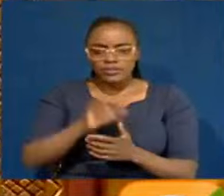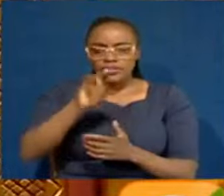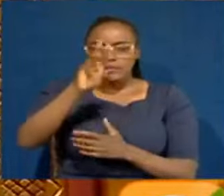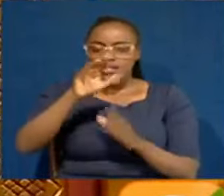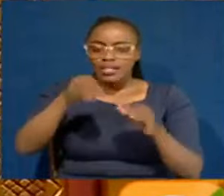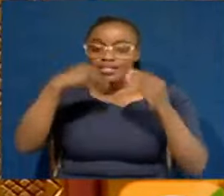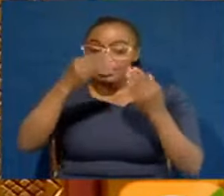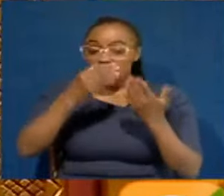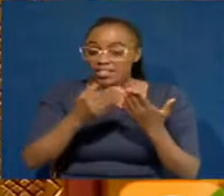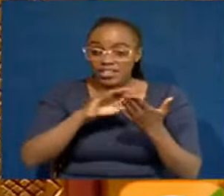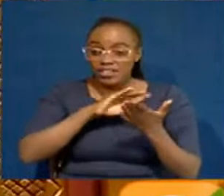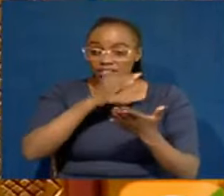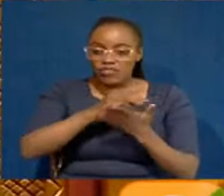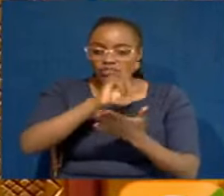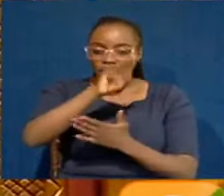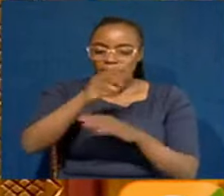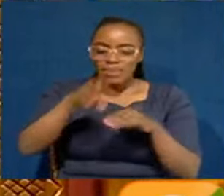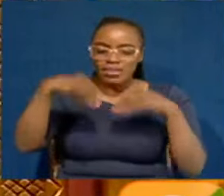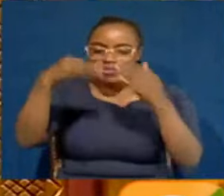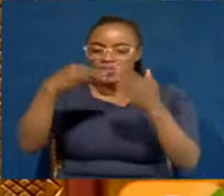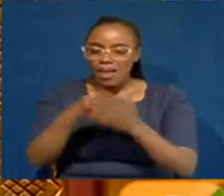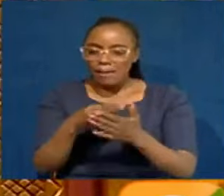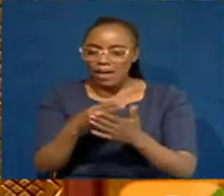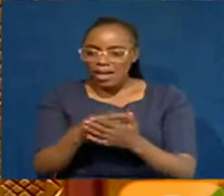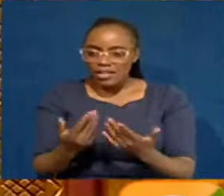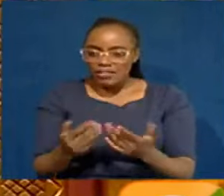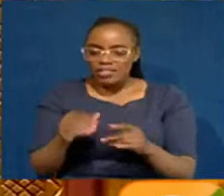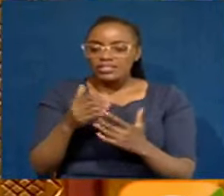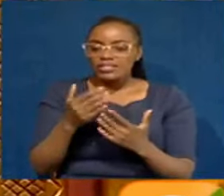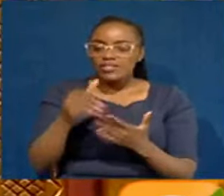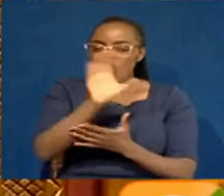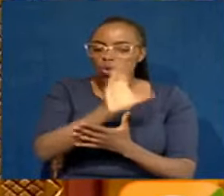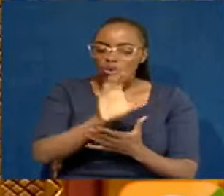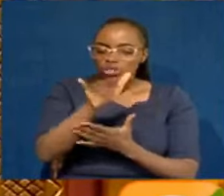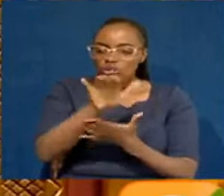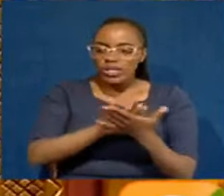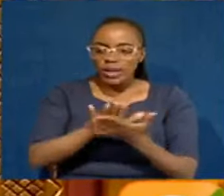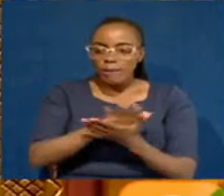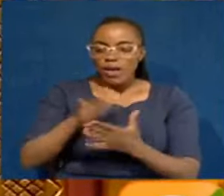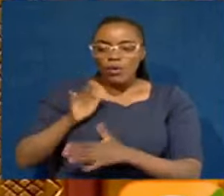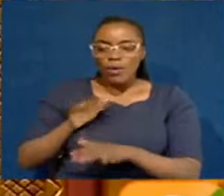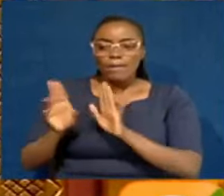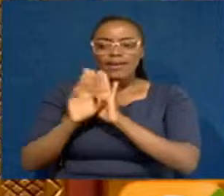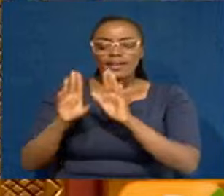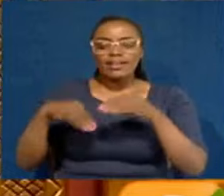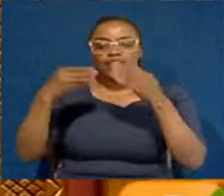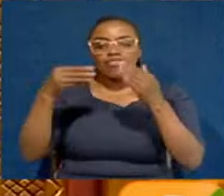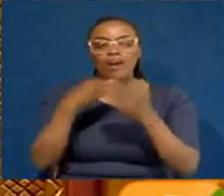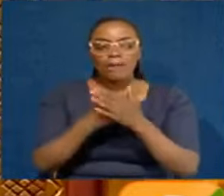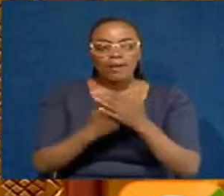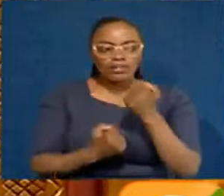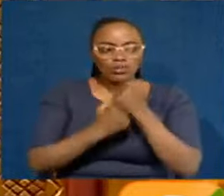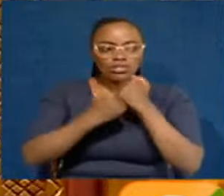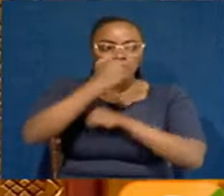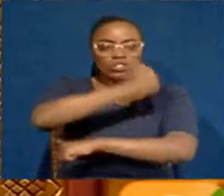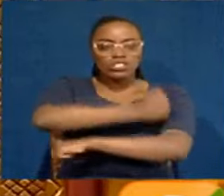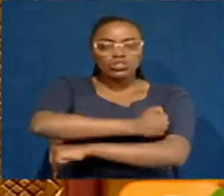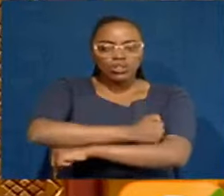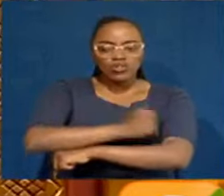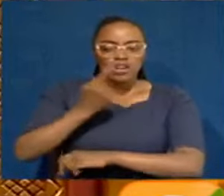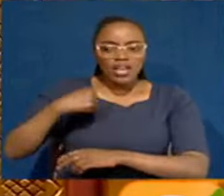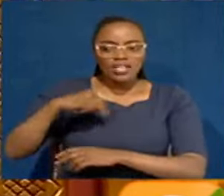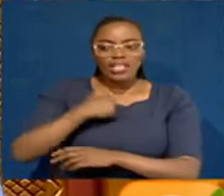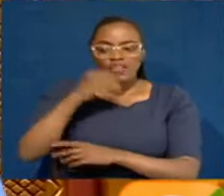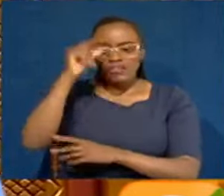bursaries, an MP giving bursaries, a constituents based, a women rep are giving bursaries. We